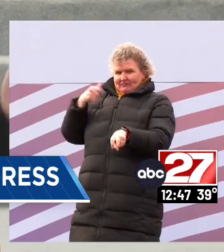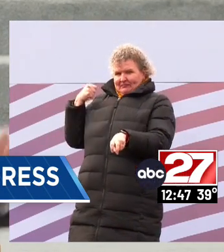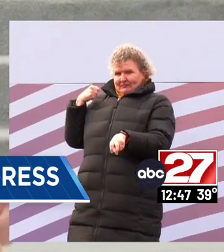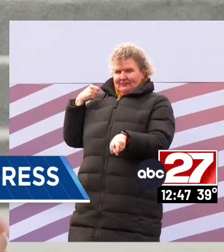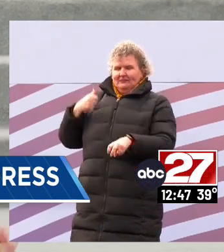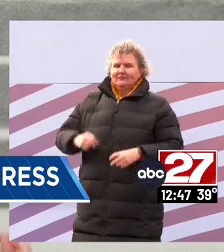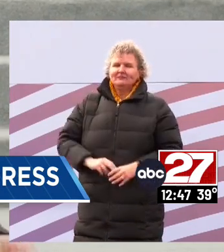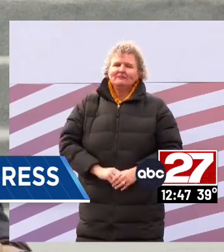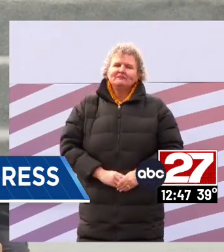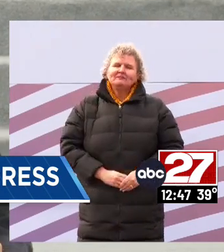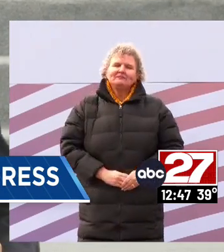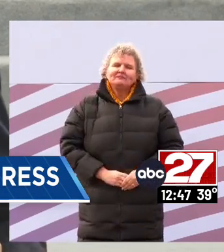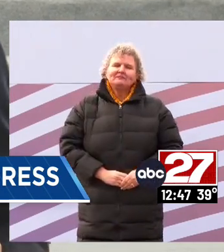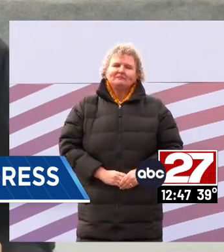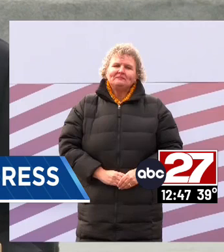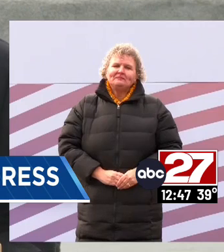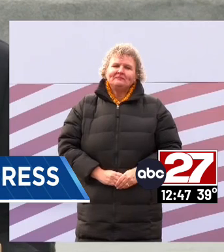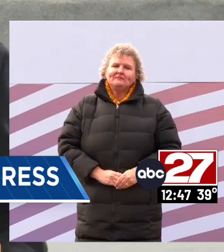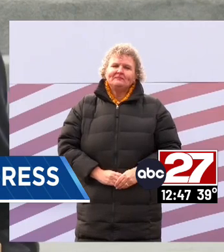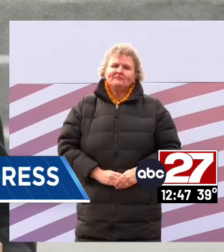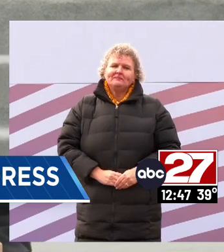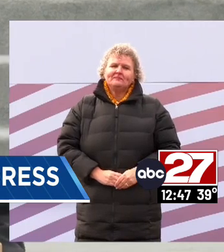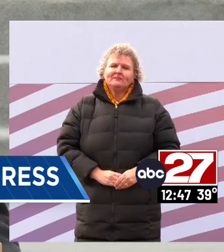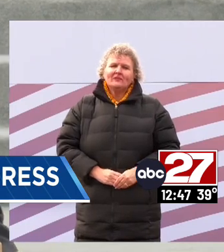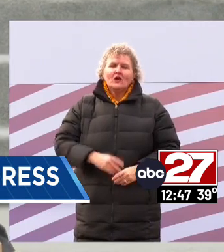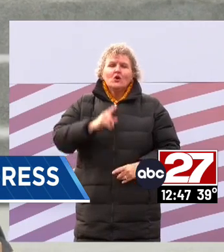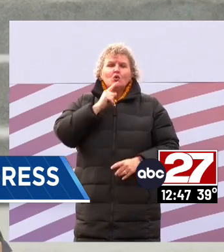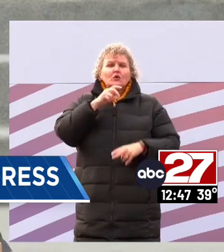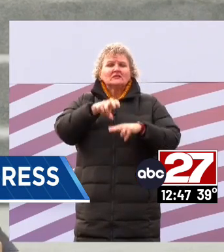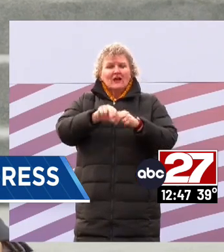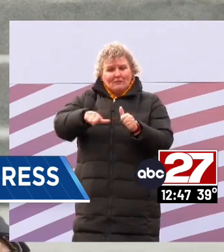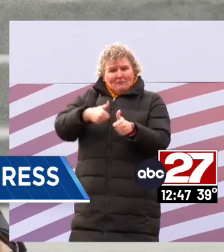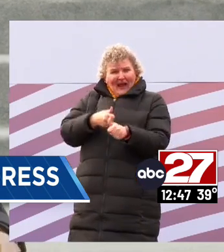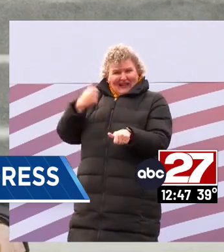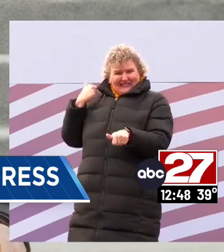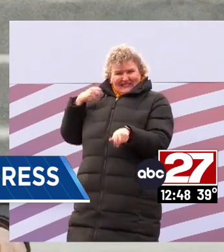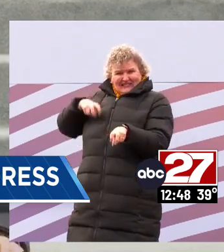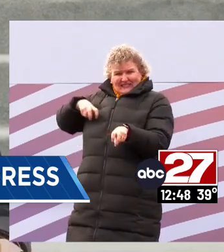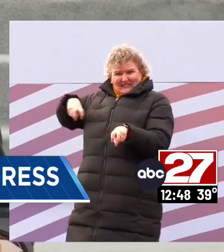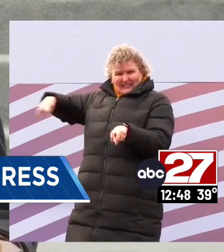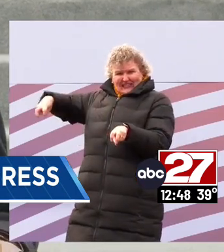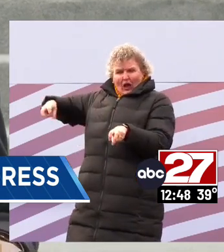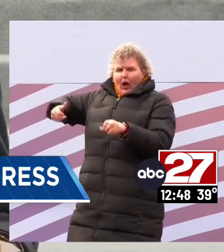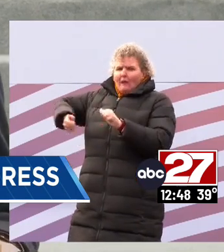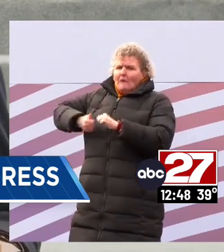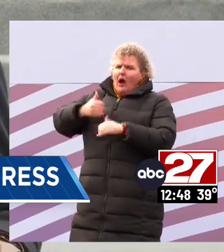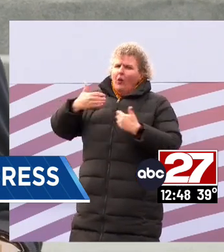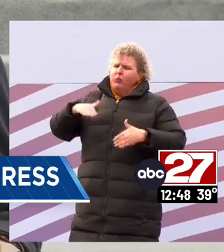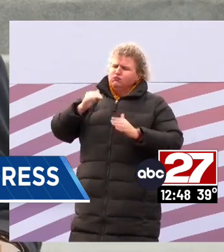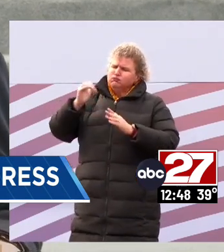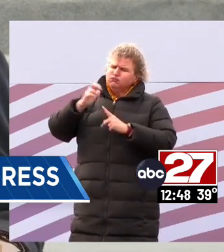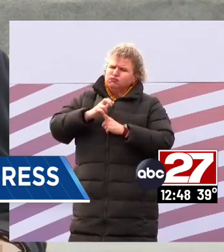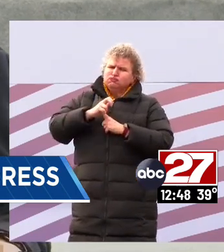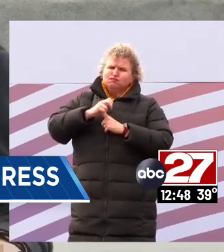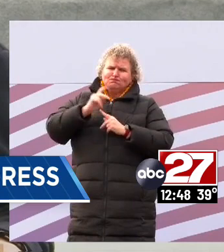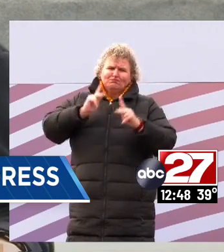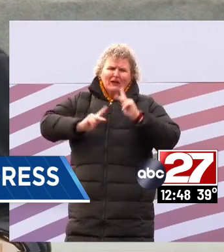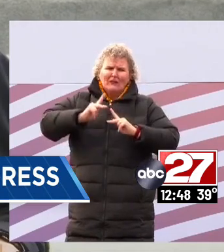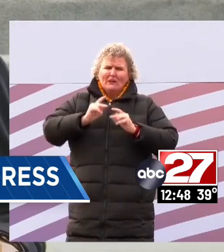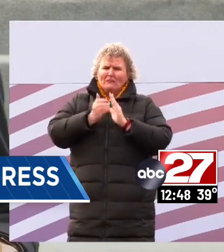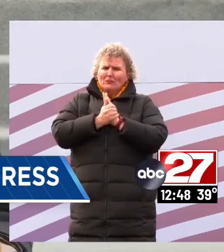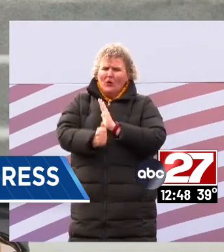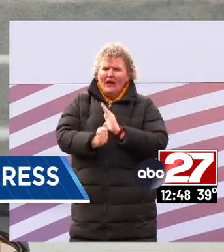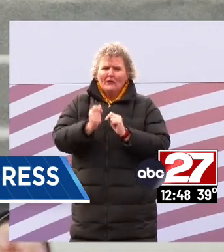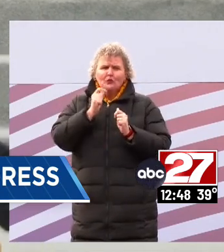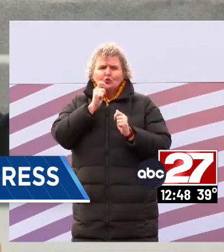Sitting behind me here today is the most well-qualified and diverse set of public servants in our history. And I look forward to